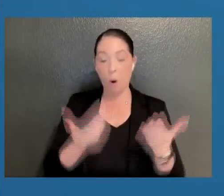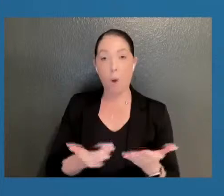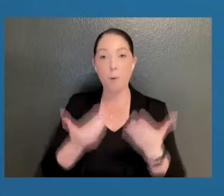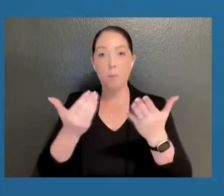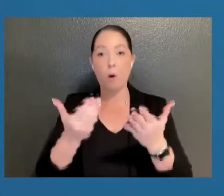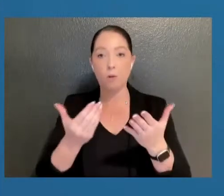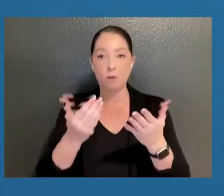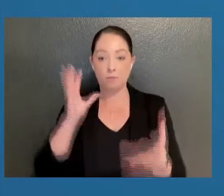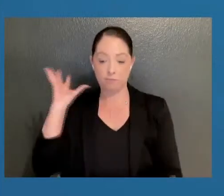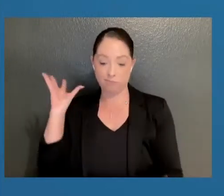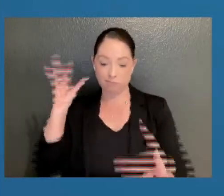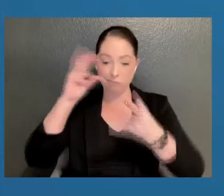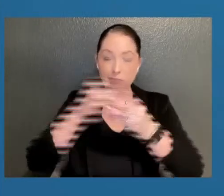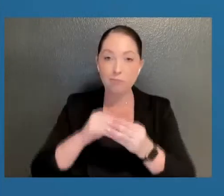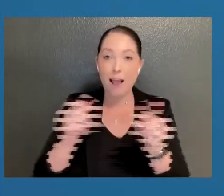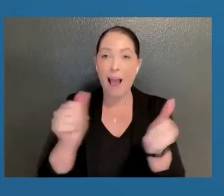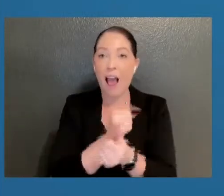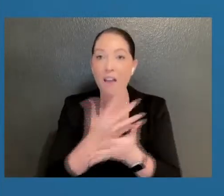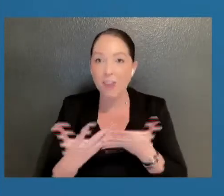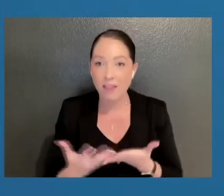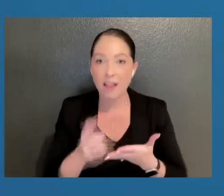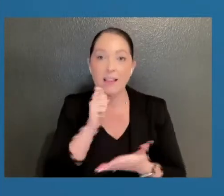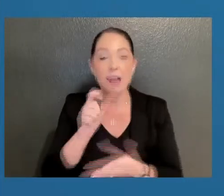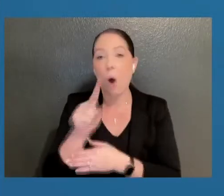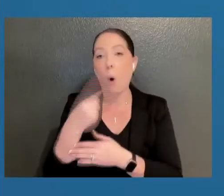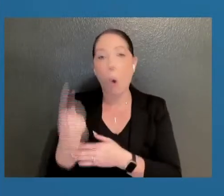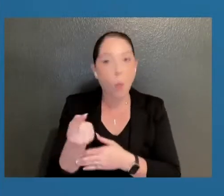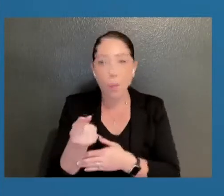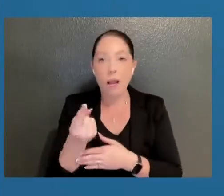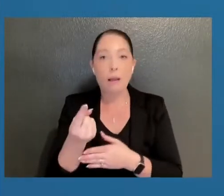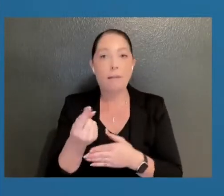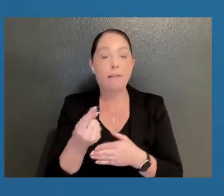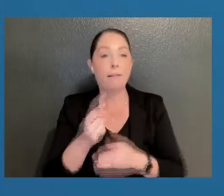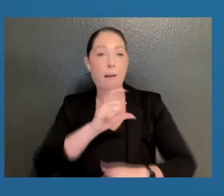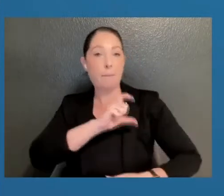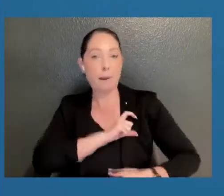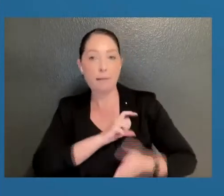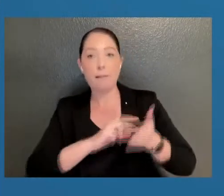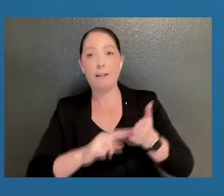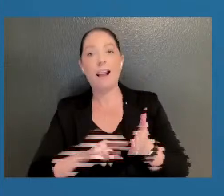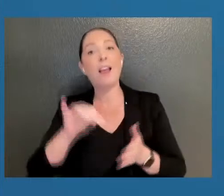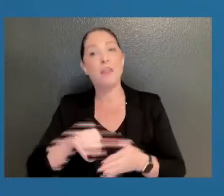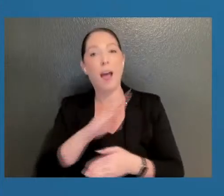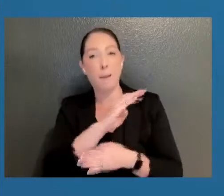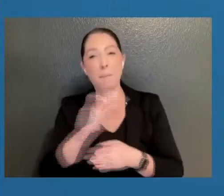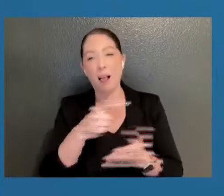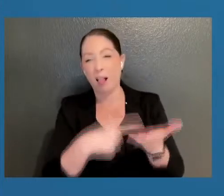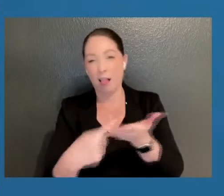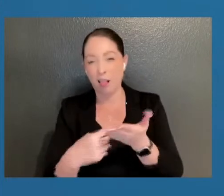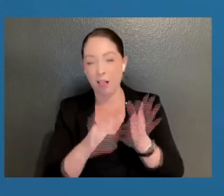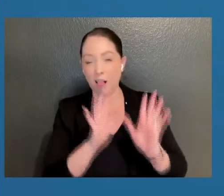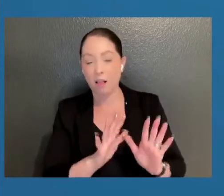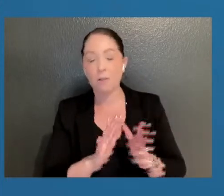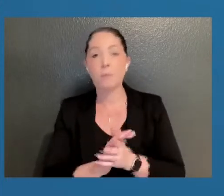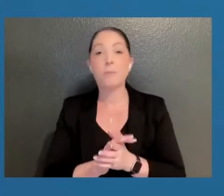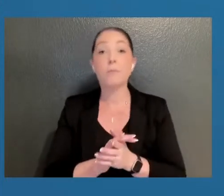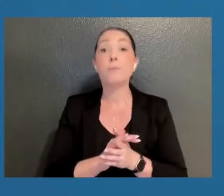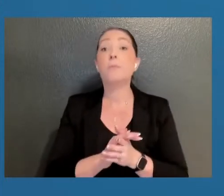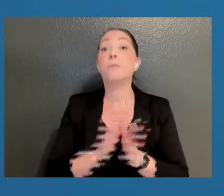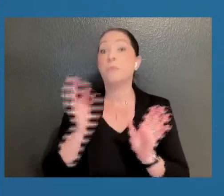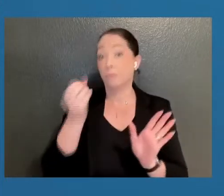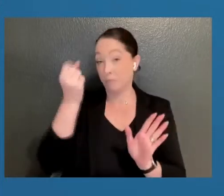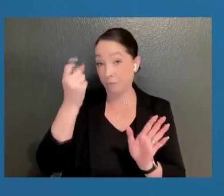discovery materials, not just the very specific one that the Myrie Lasher bill speaks to. And I can honestly say there are some members of